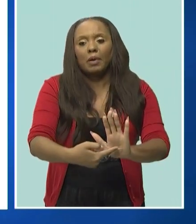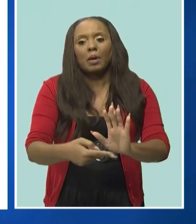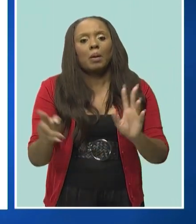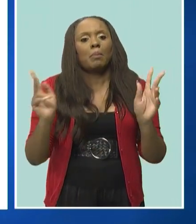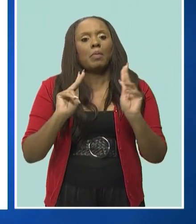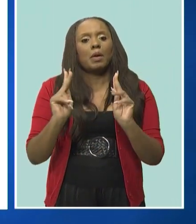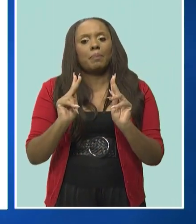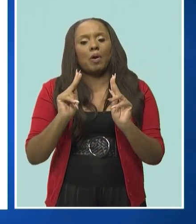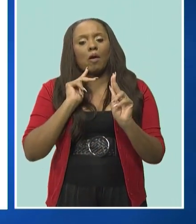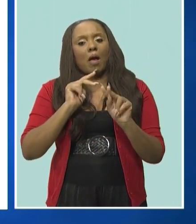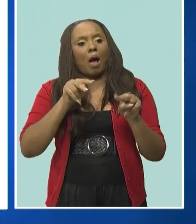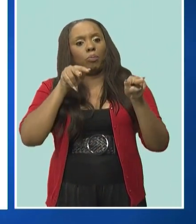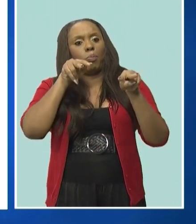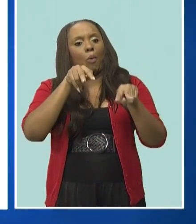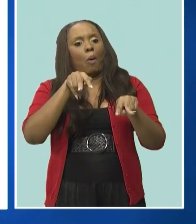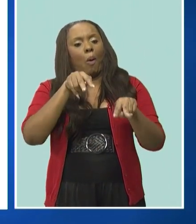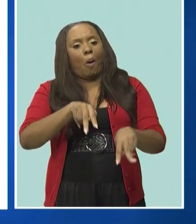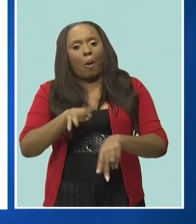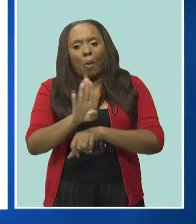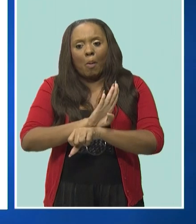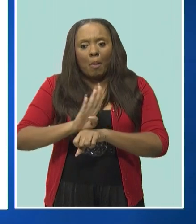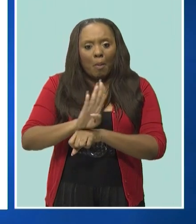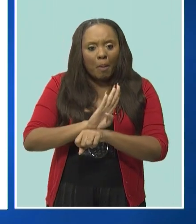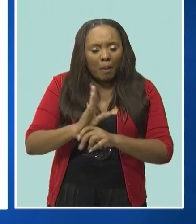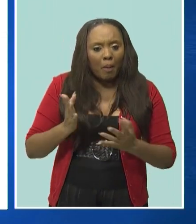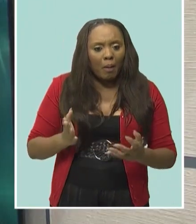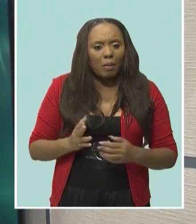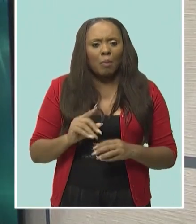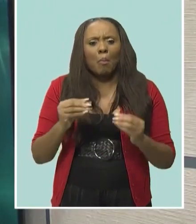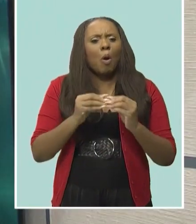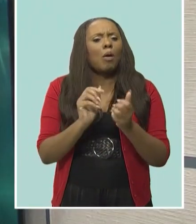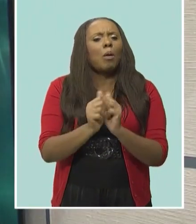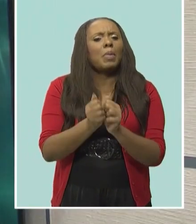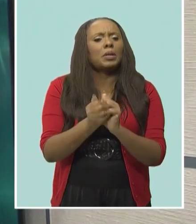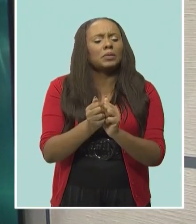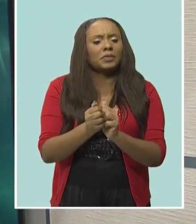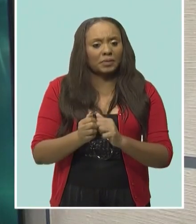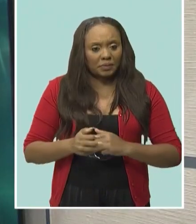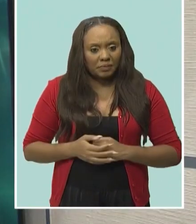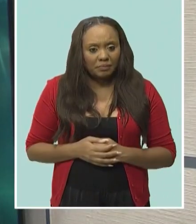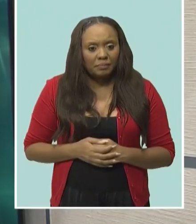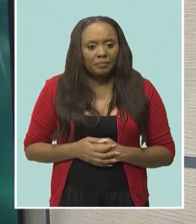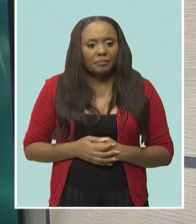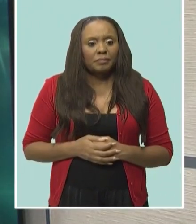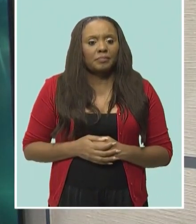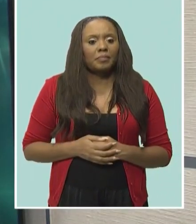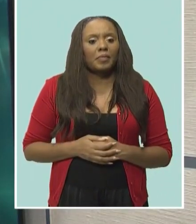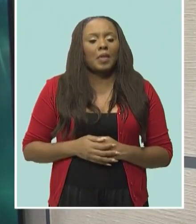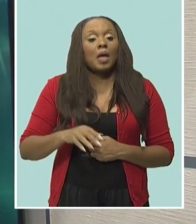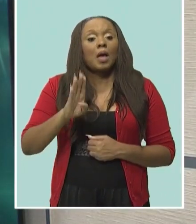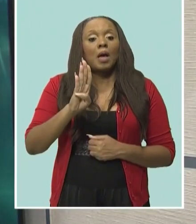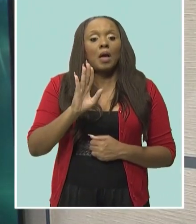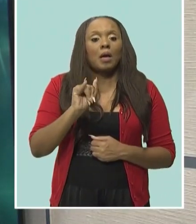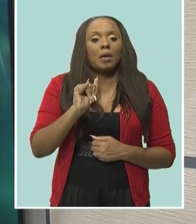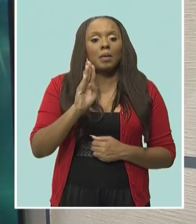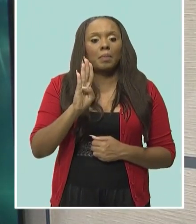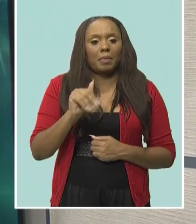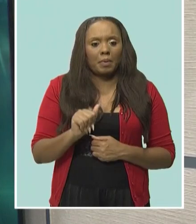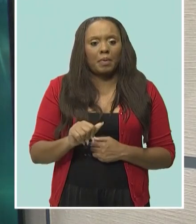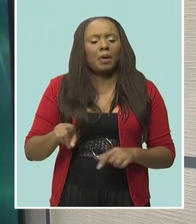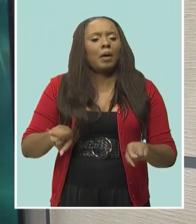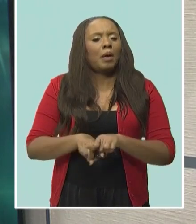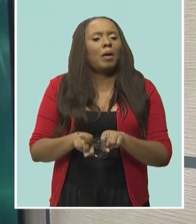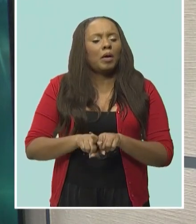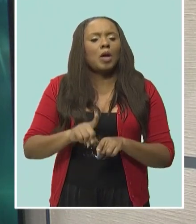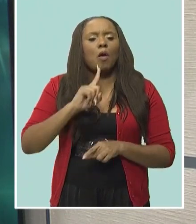a non-tax competition basis. BIBA is also looking favorably on the selection of the